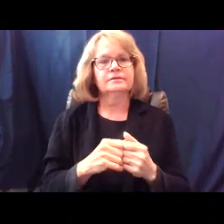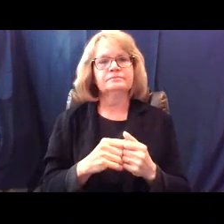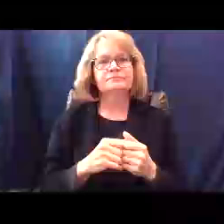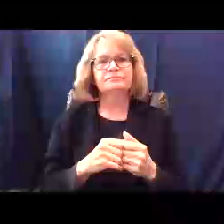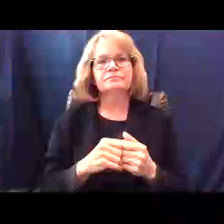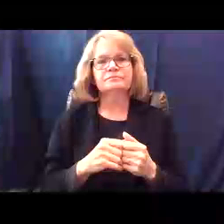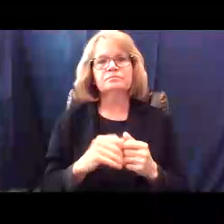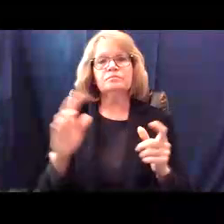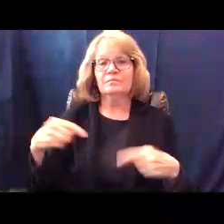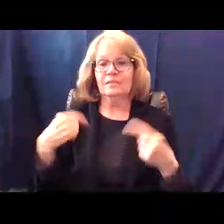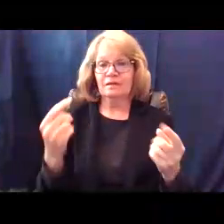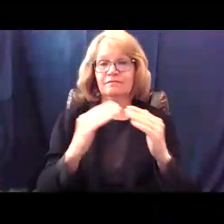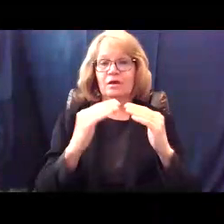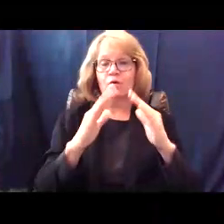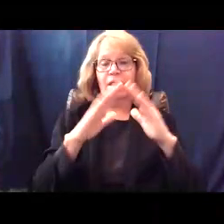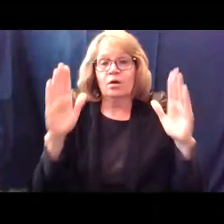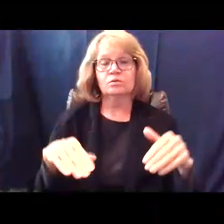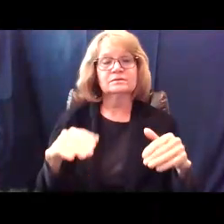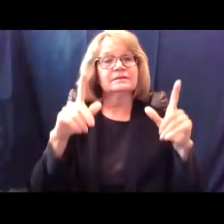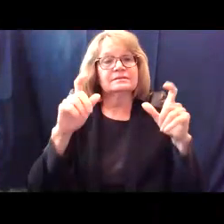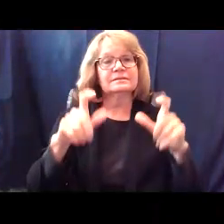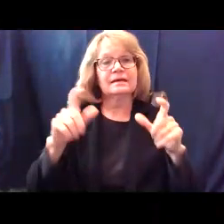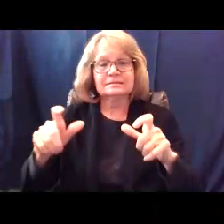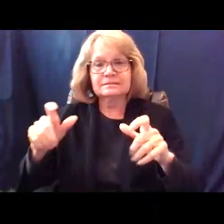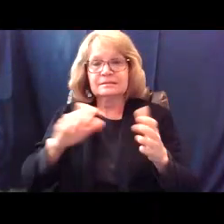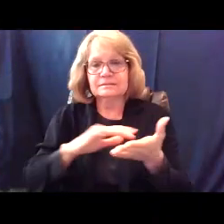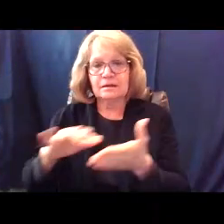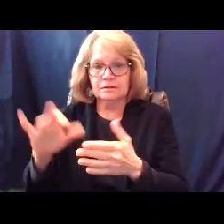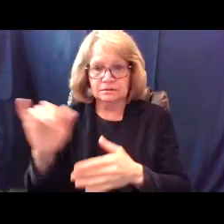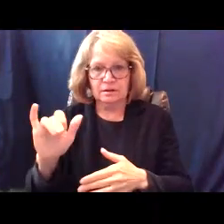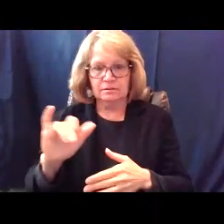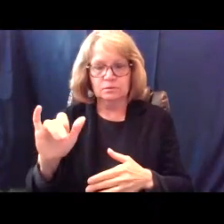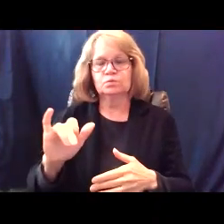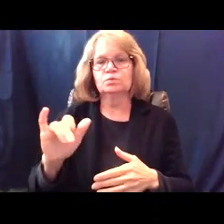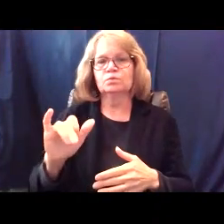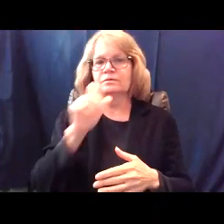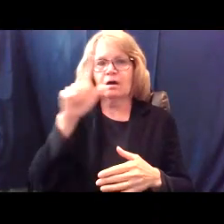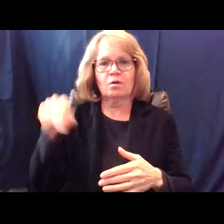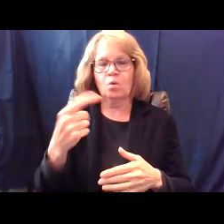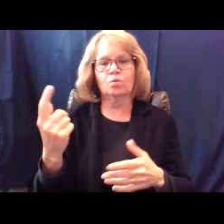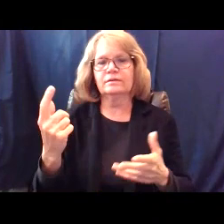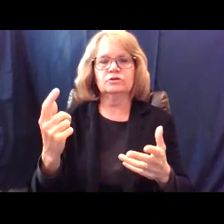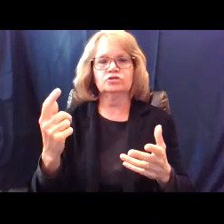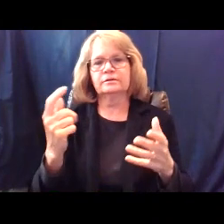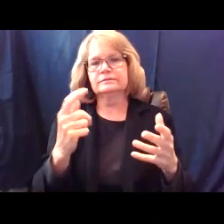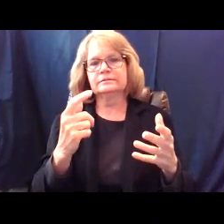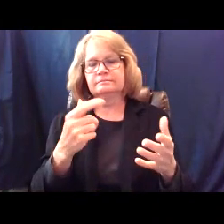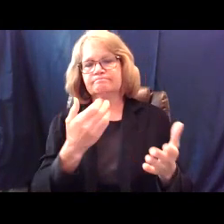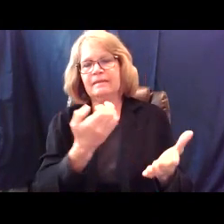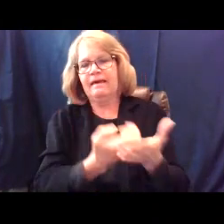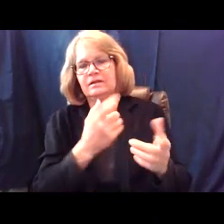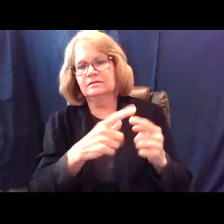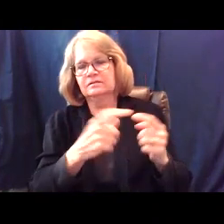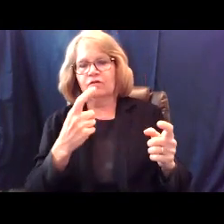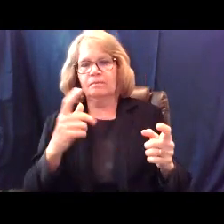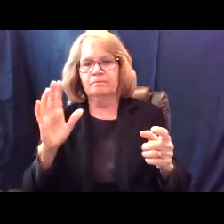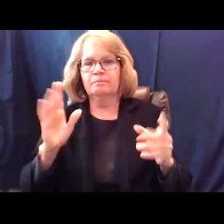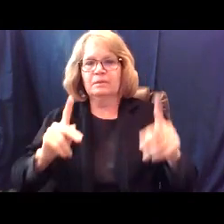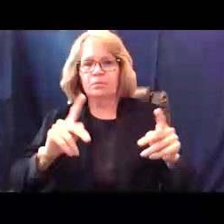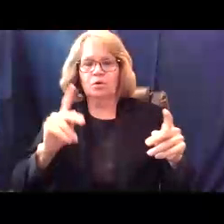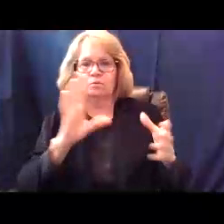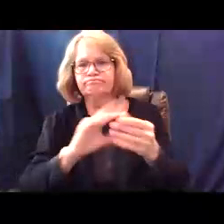have been fair housing testing studies done as well. It hasn't just been anecdotal evidence. As they've